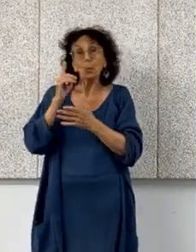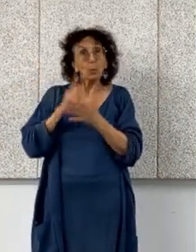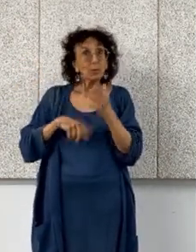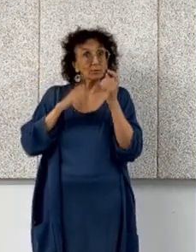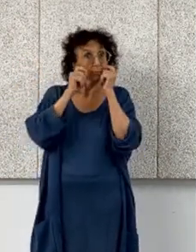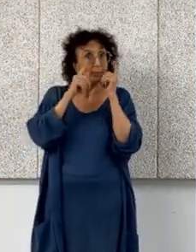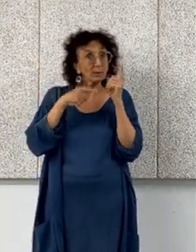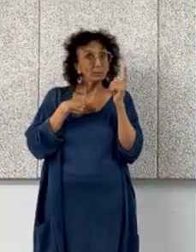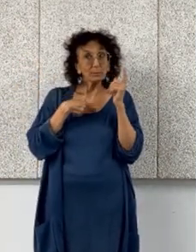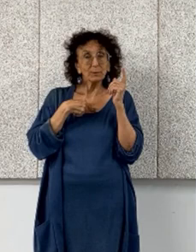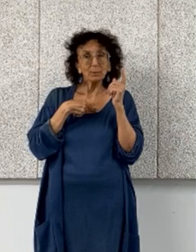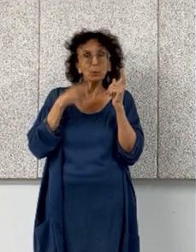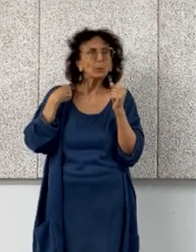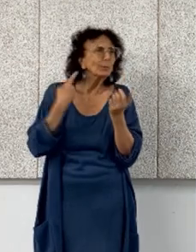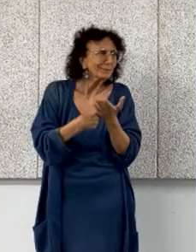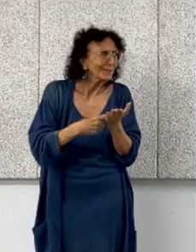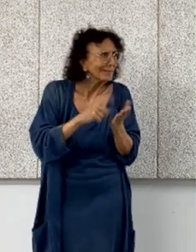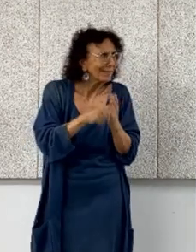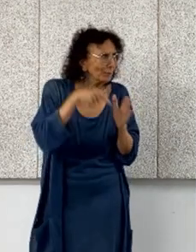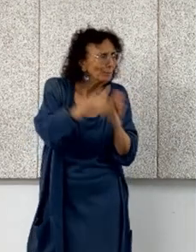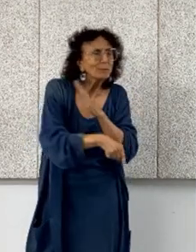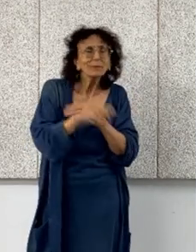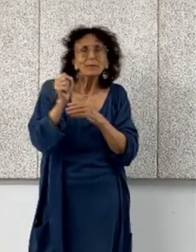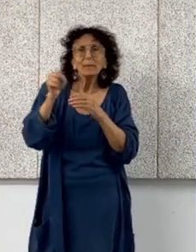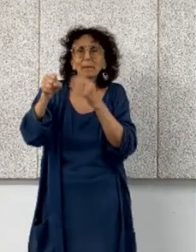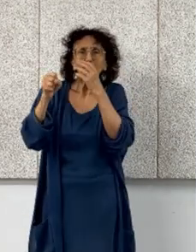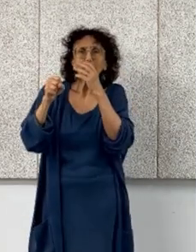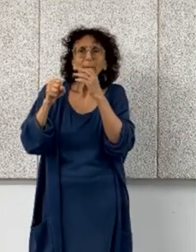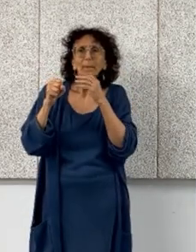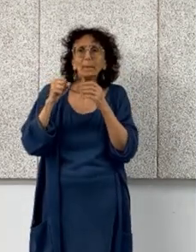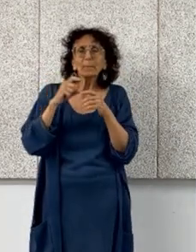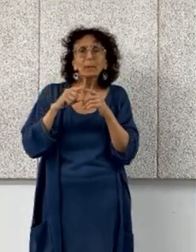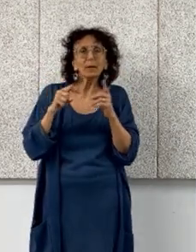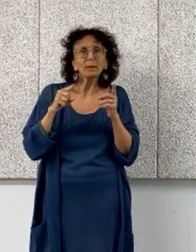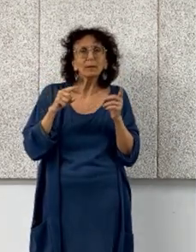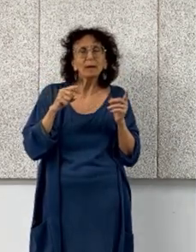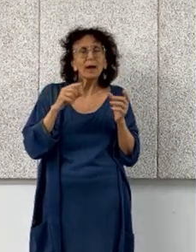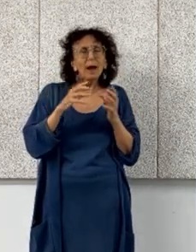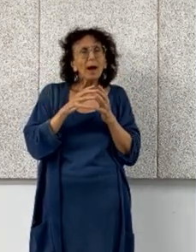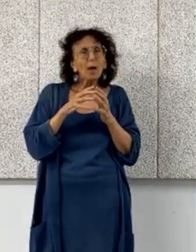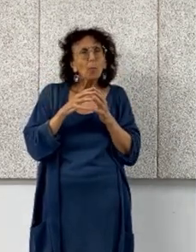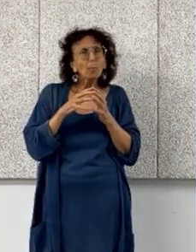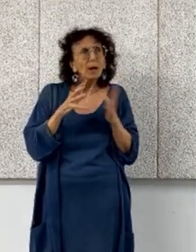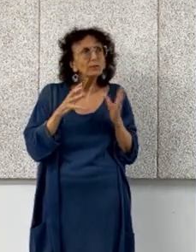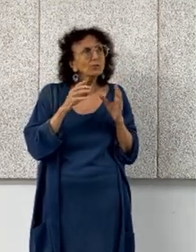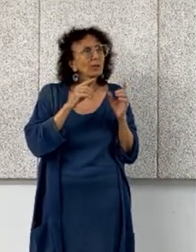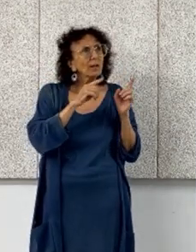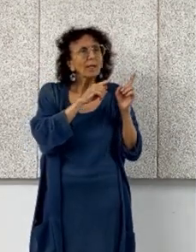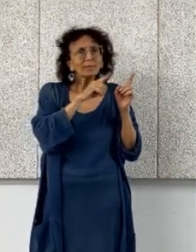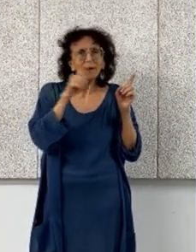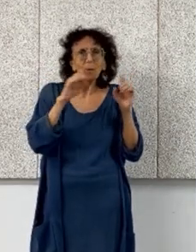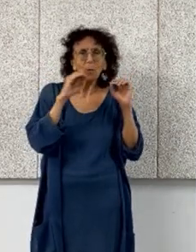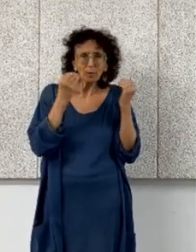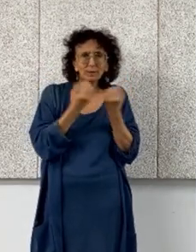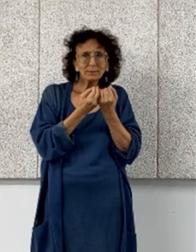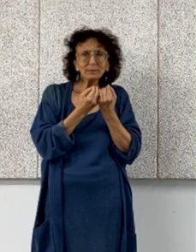surprising is that, and I know we'll talk about this later, but the care that was put into